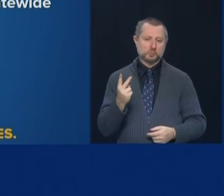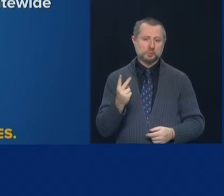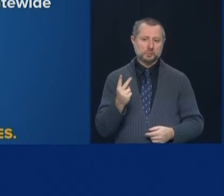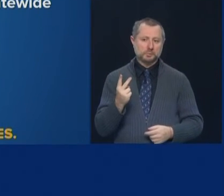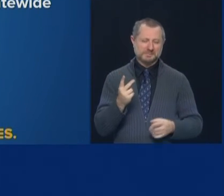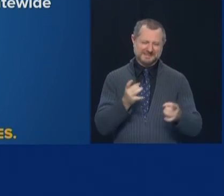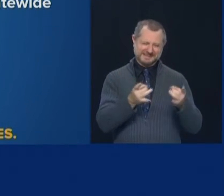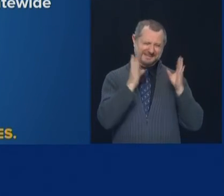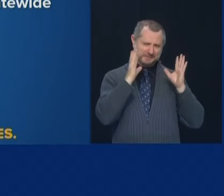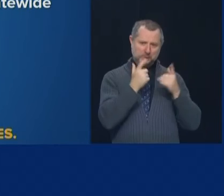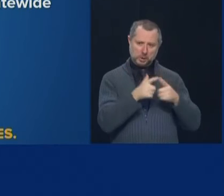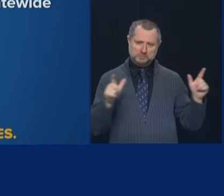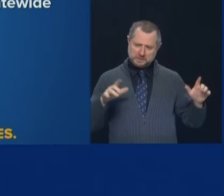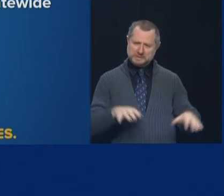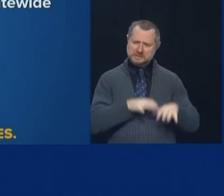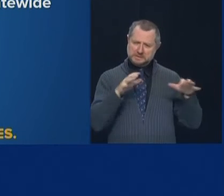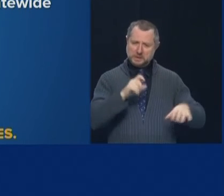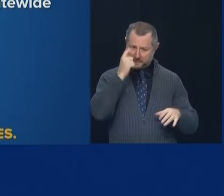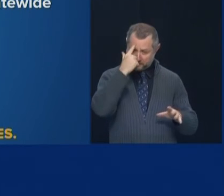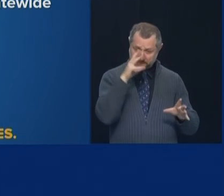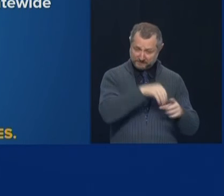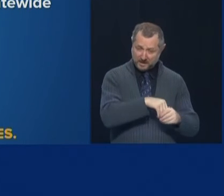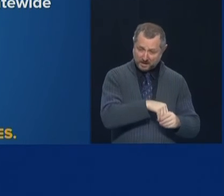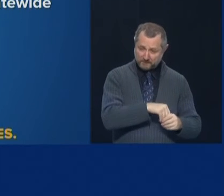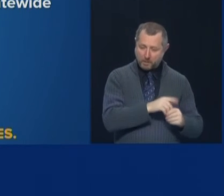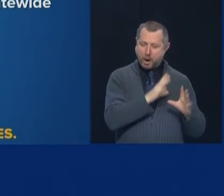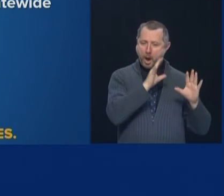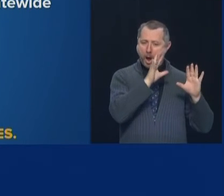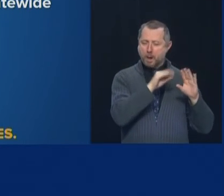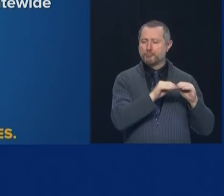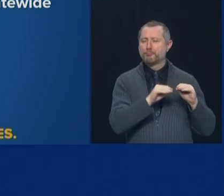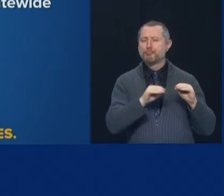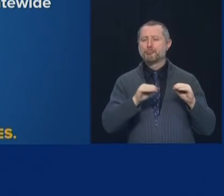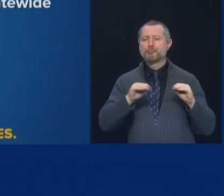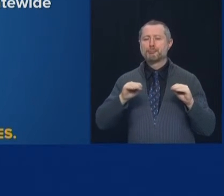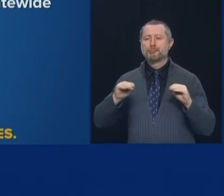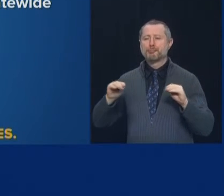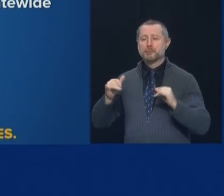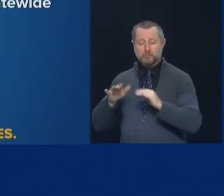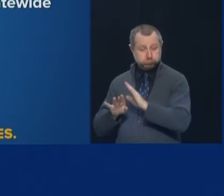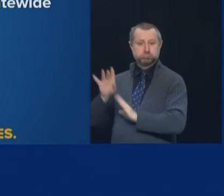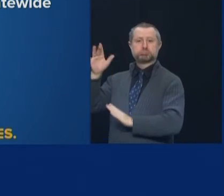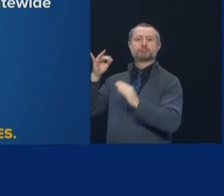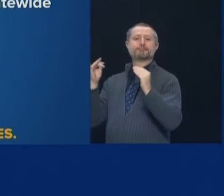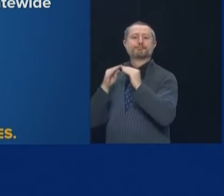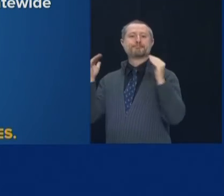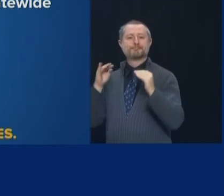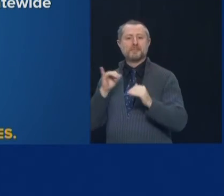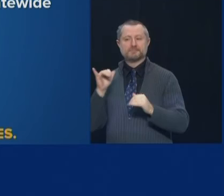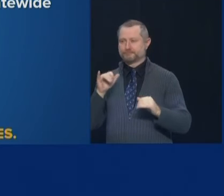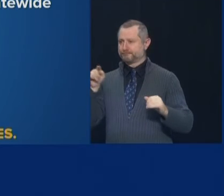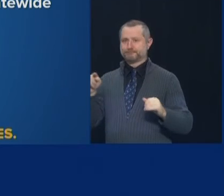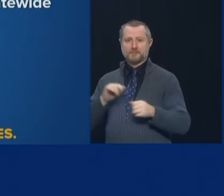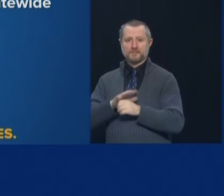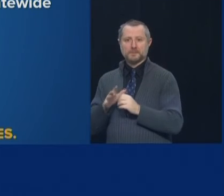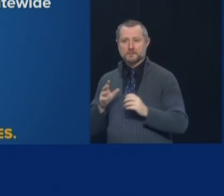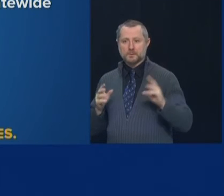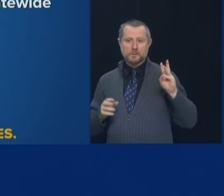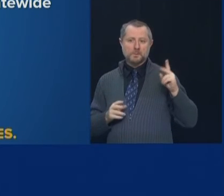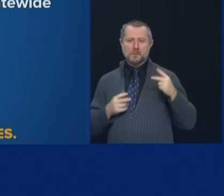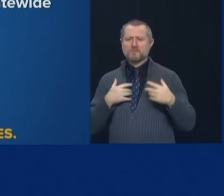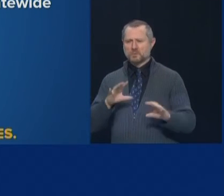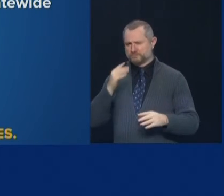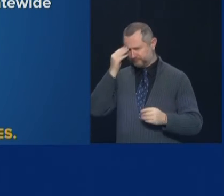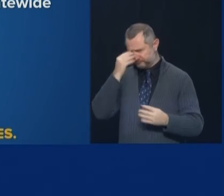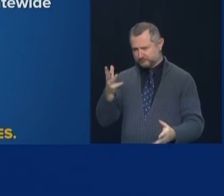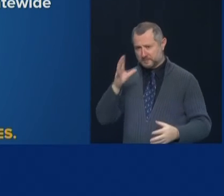opinion. To give you an idea of how massive this is, I said this to President-elect Biden